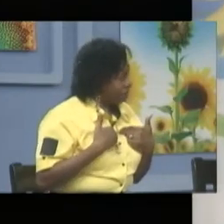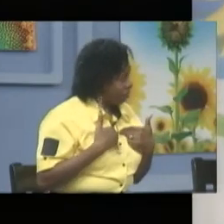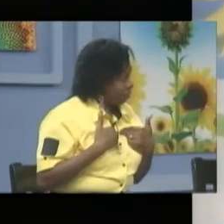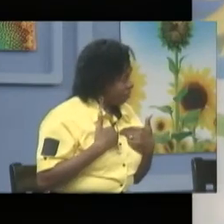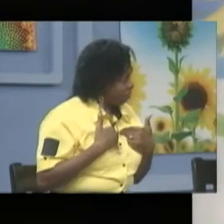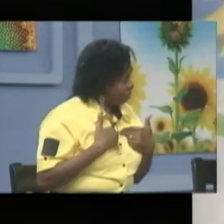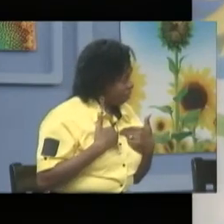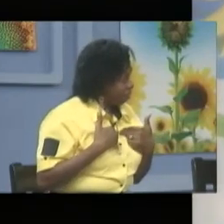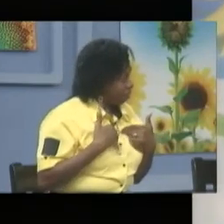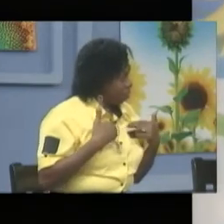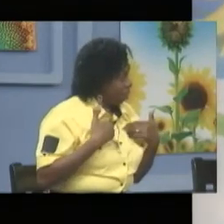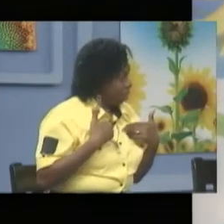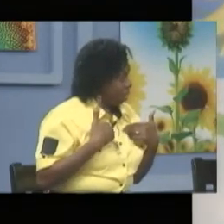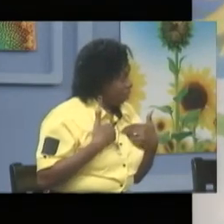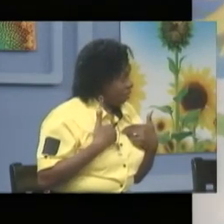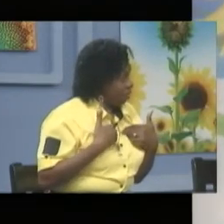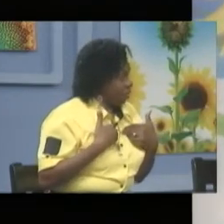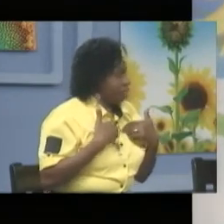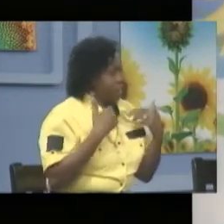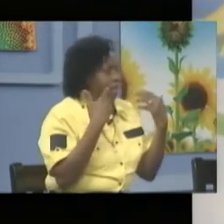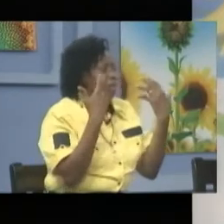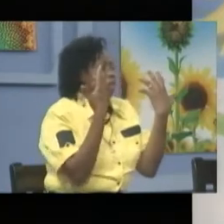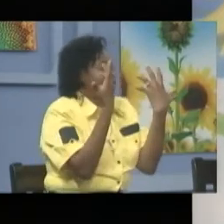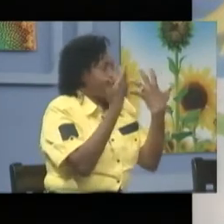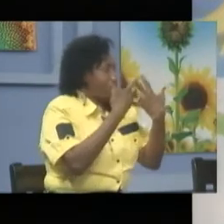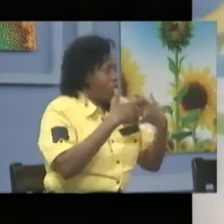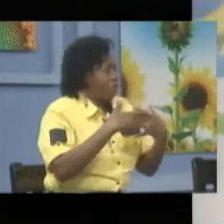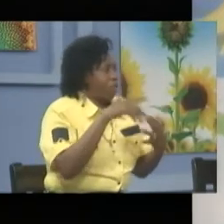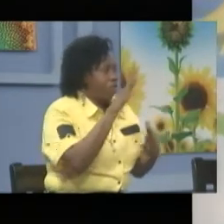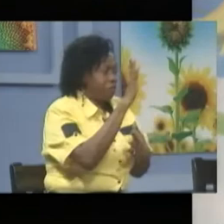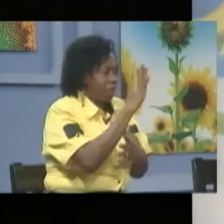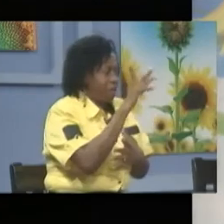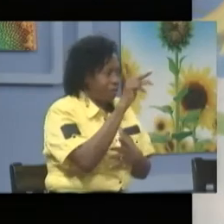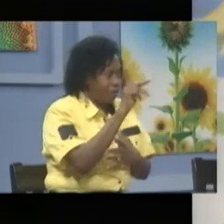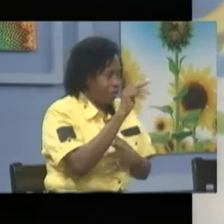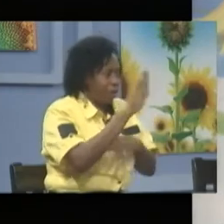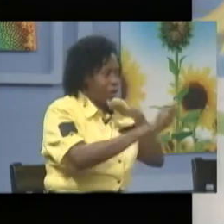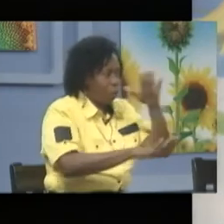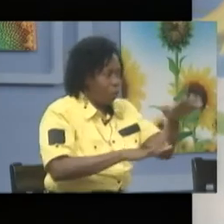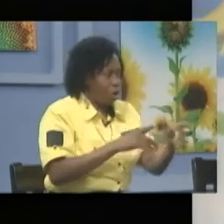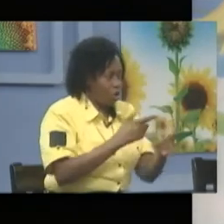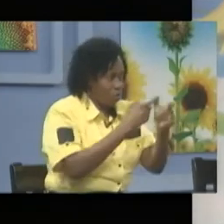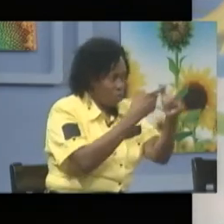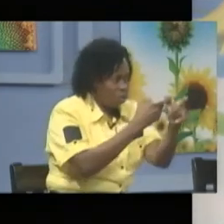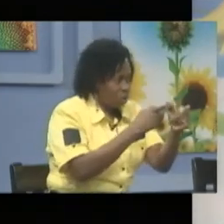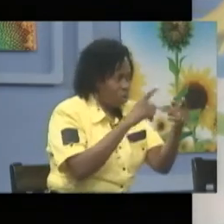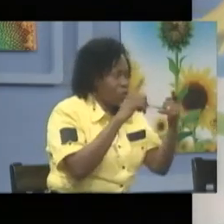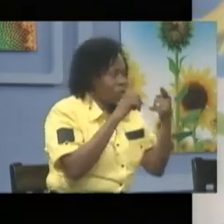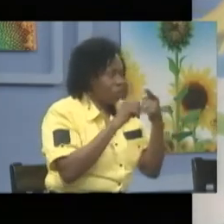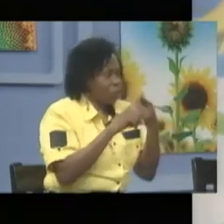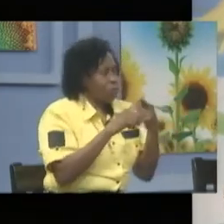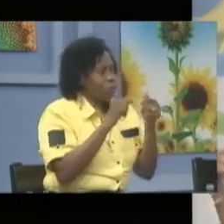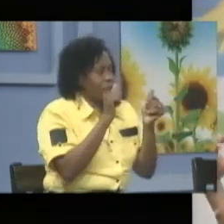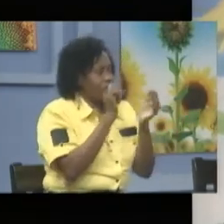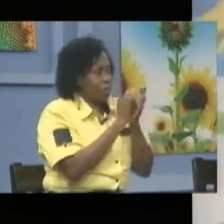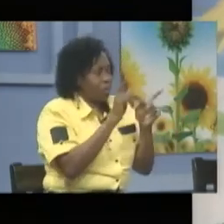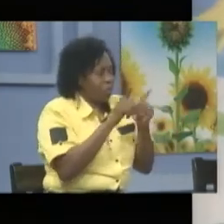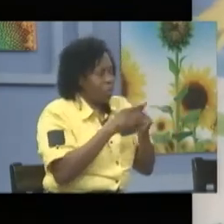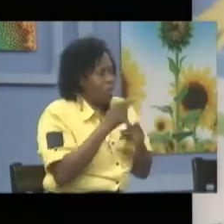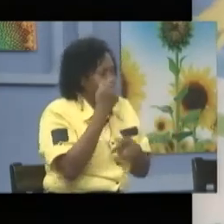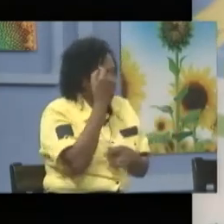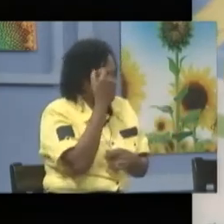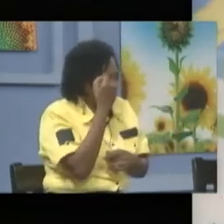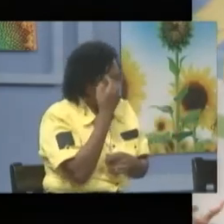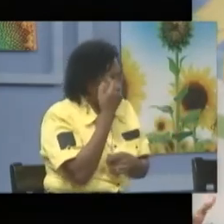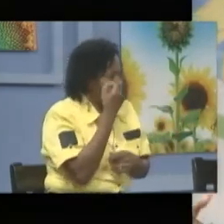we're aiming towards having an inclusive 5K walk run to bring awareness in Jamaica. We